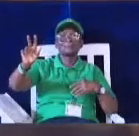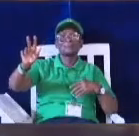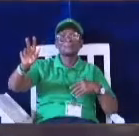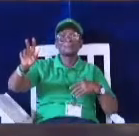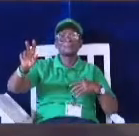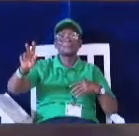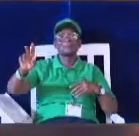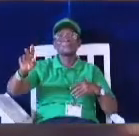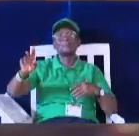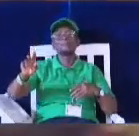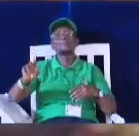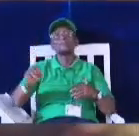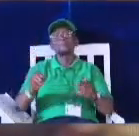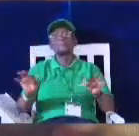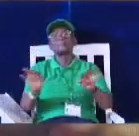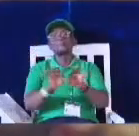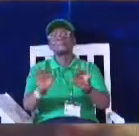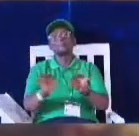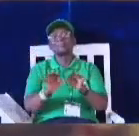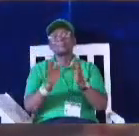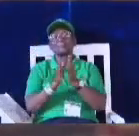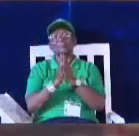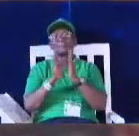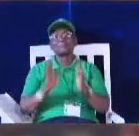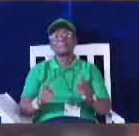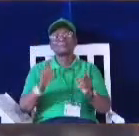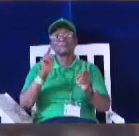major prayer points.